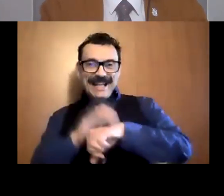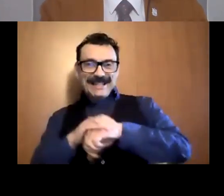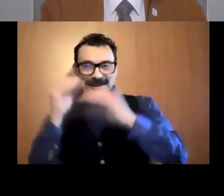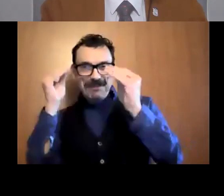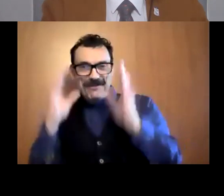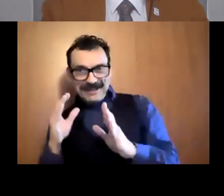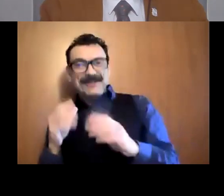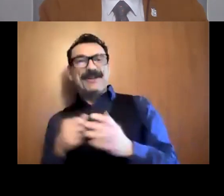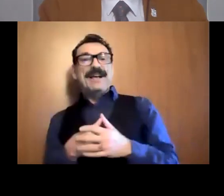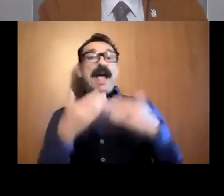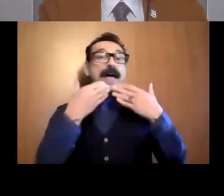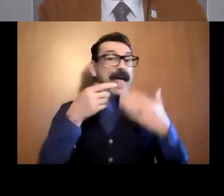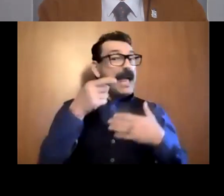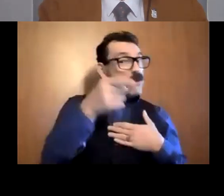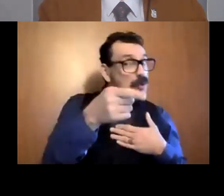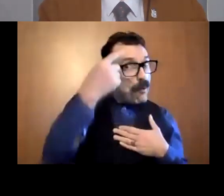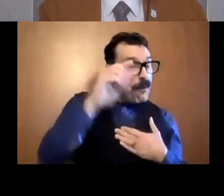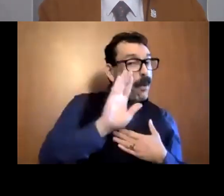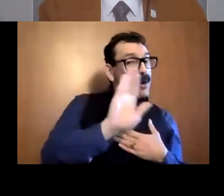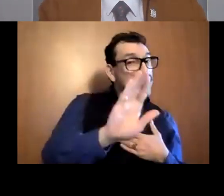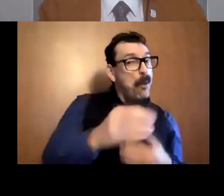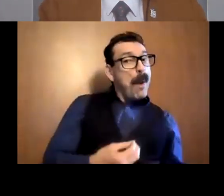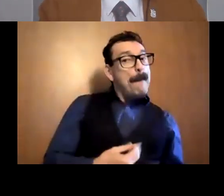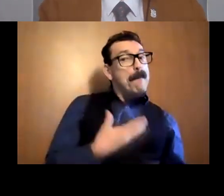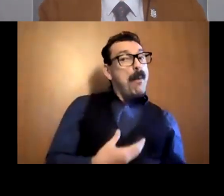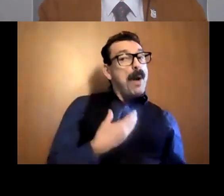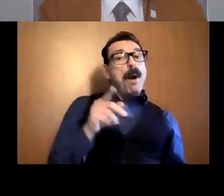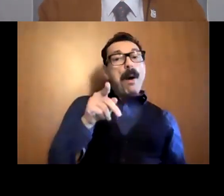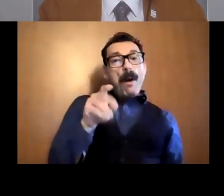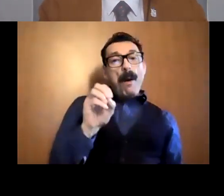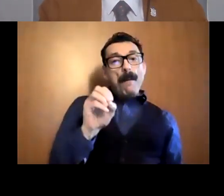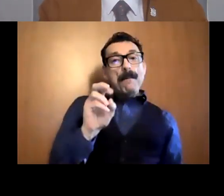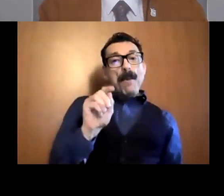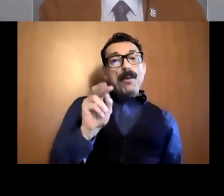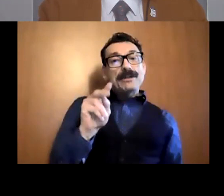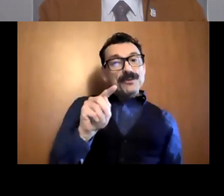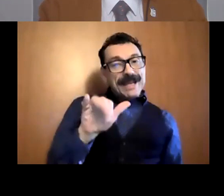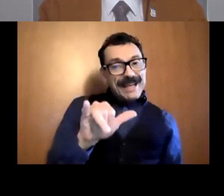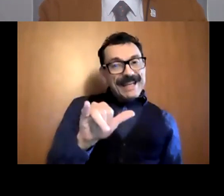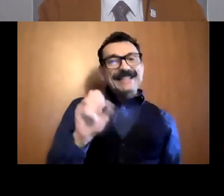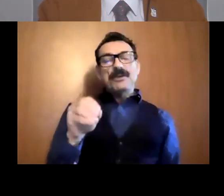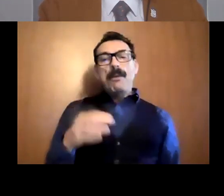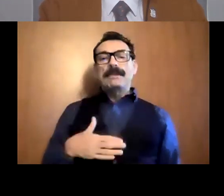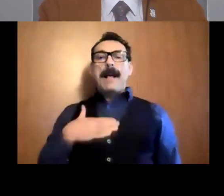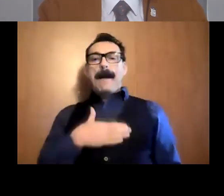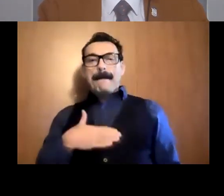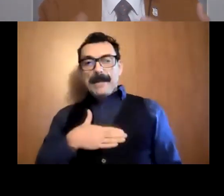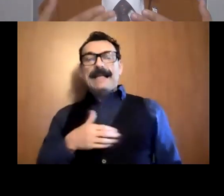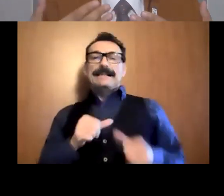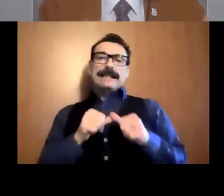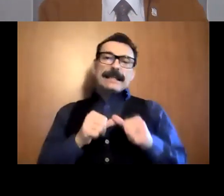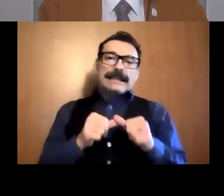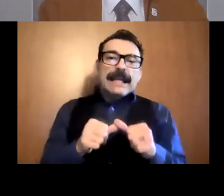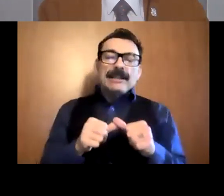you for your poetry. And I've placed the link in the chat. Please continue to be safe. We